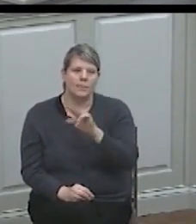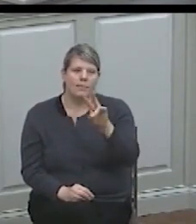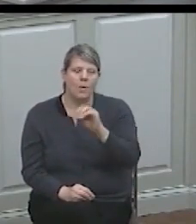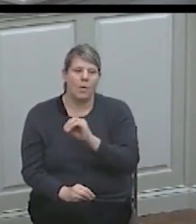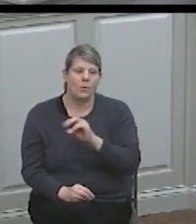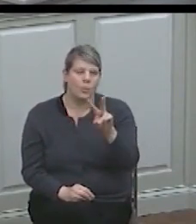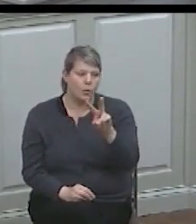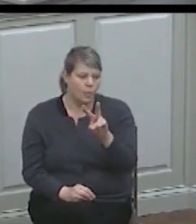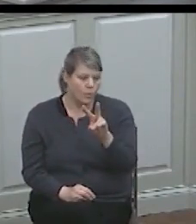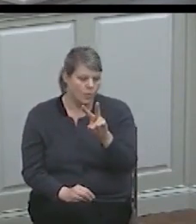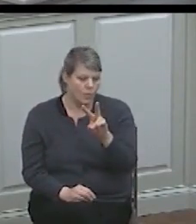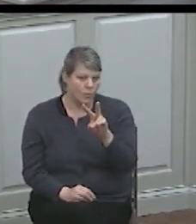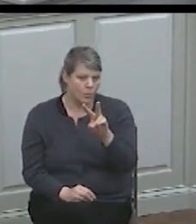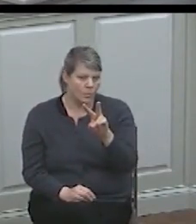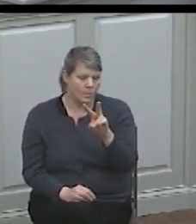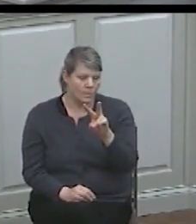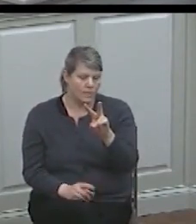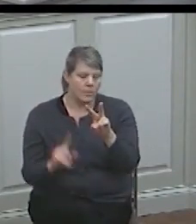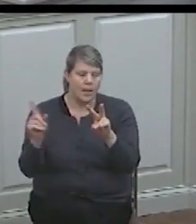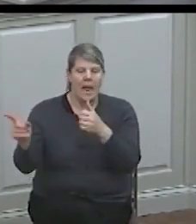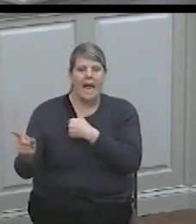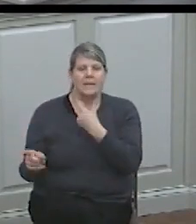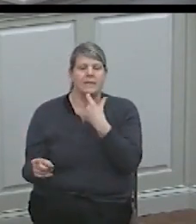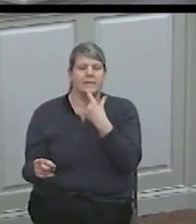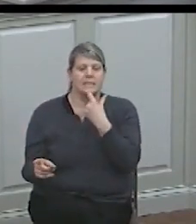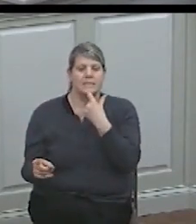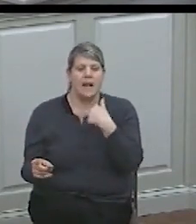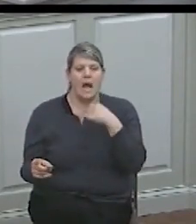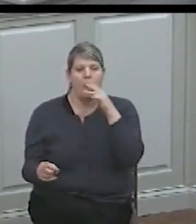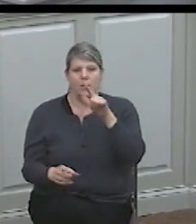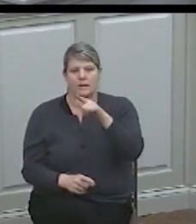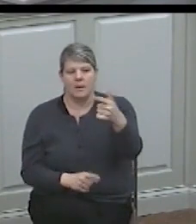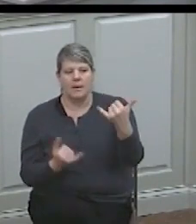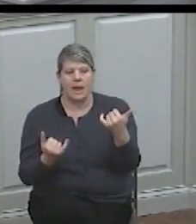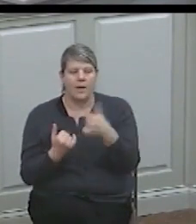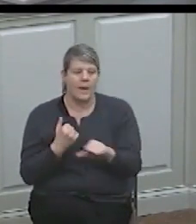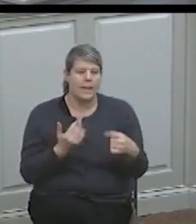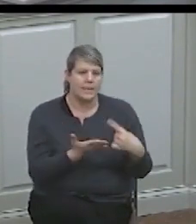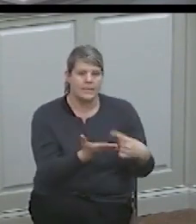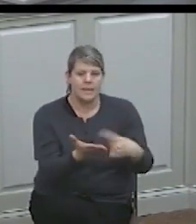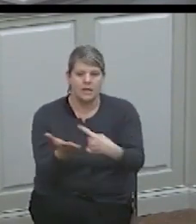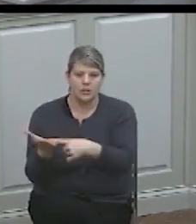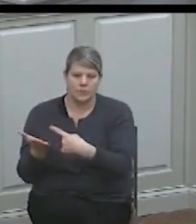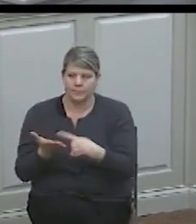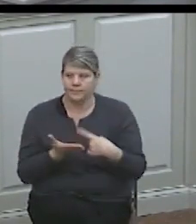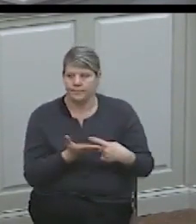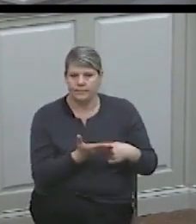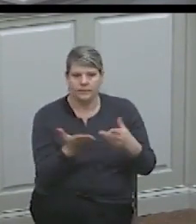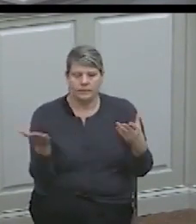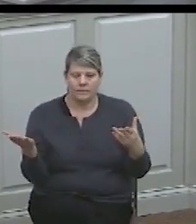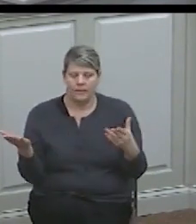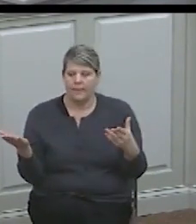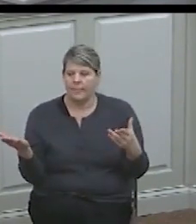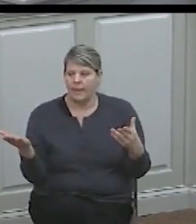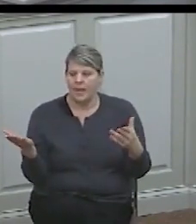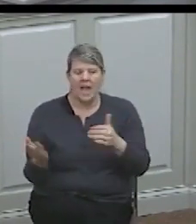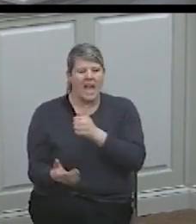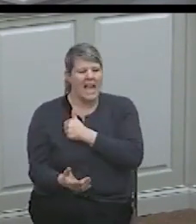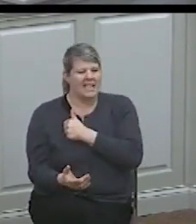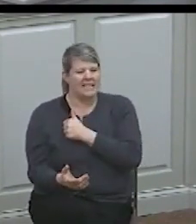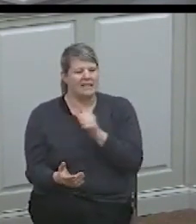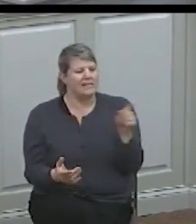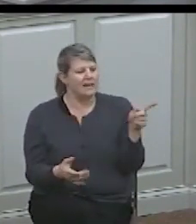2017-03-2702. Thank you, Commissioner Sears. How about a second? I'll second. Thank you, Commissioner Atkins. Discussion? Yeah, I need to ask Mr. Coffey to give us a